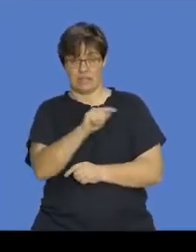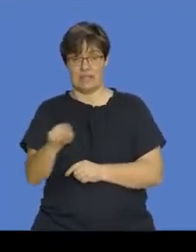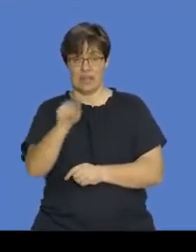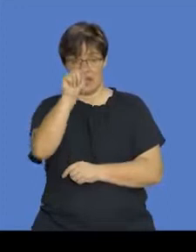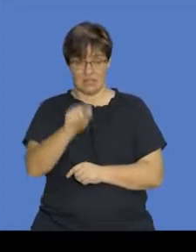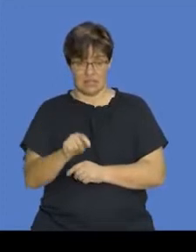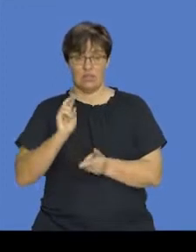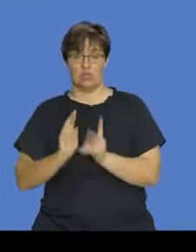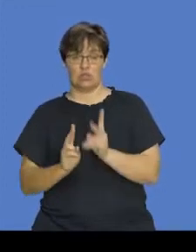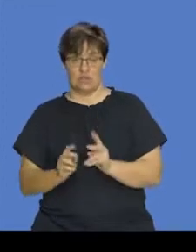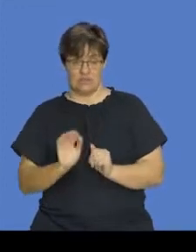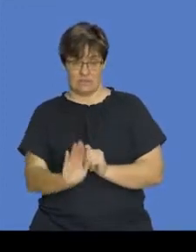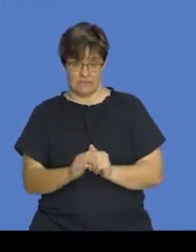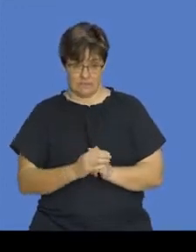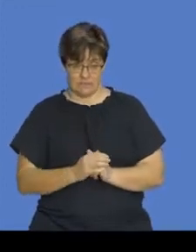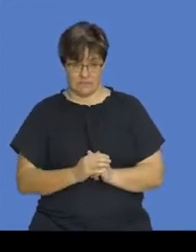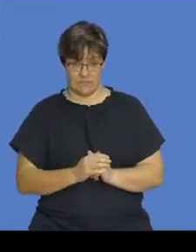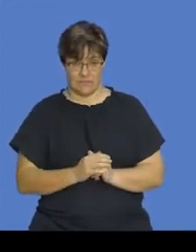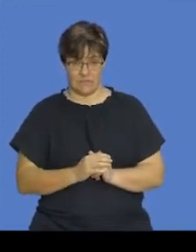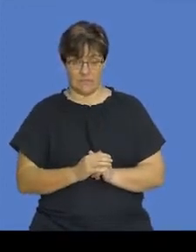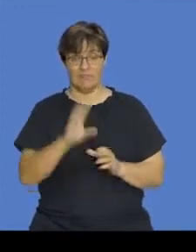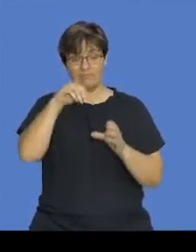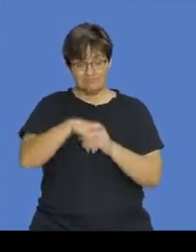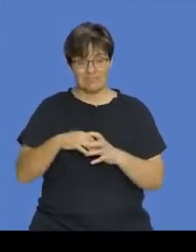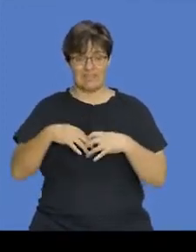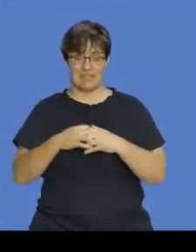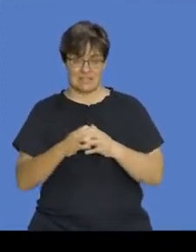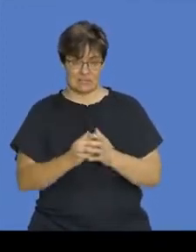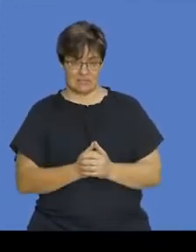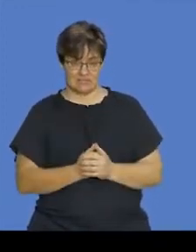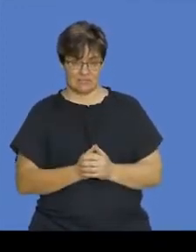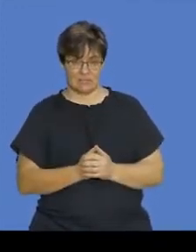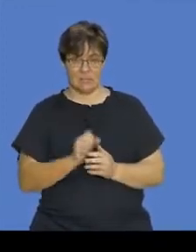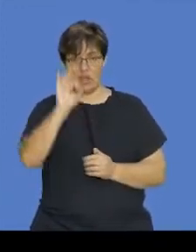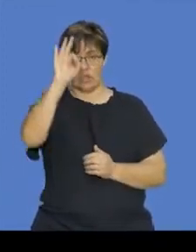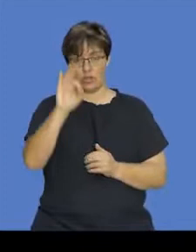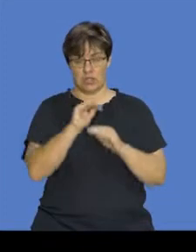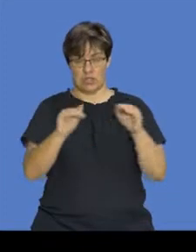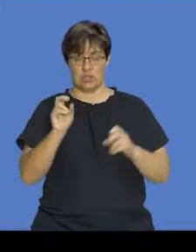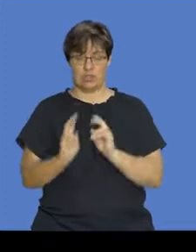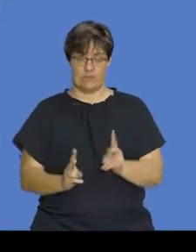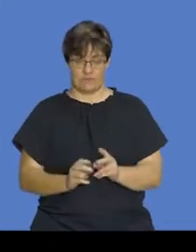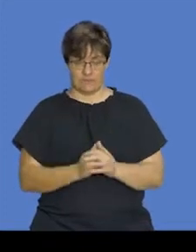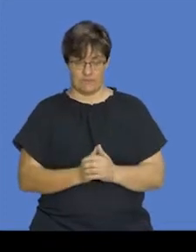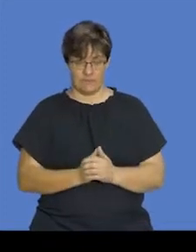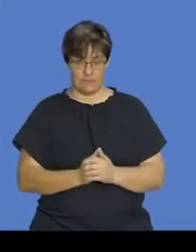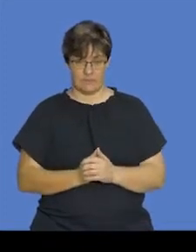by the total number of values in the set, so we're going to get a value of 3 out of 12.